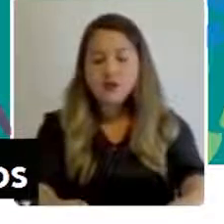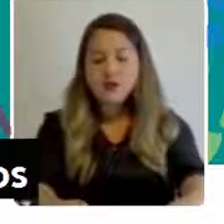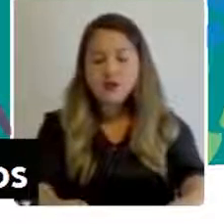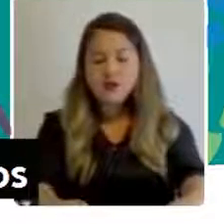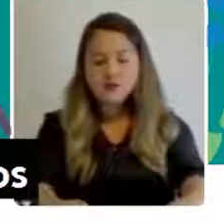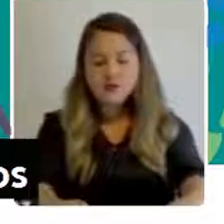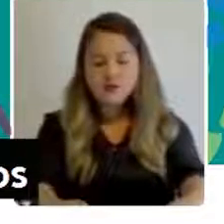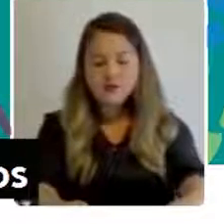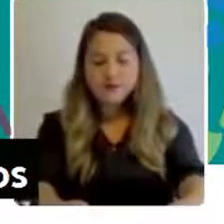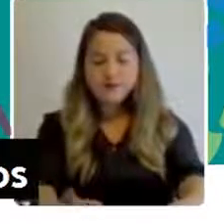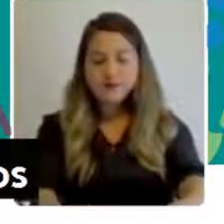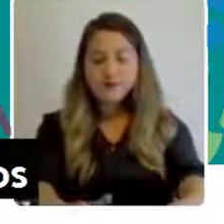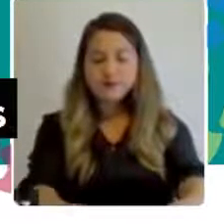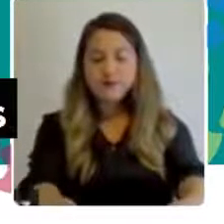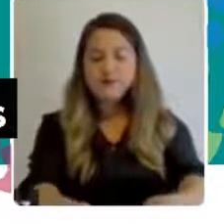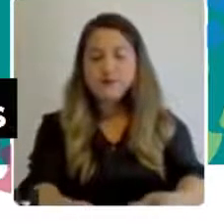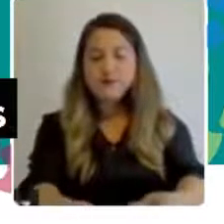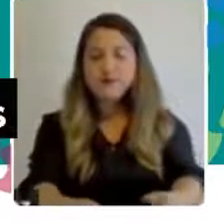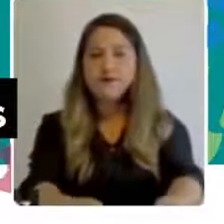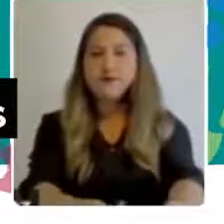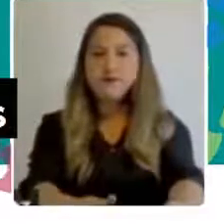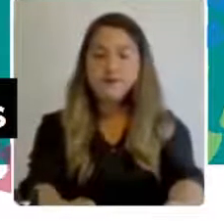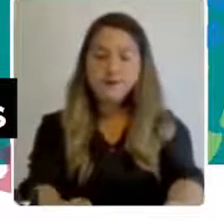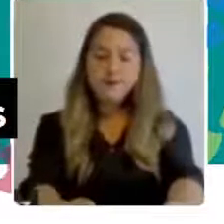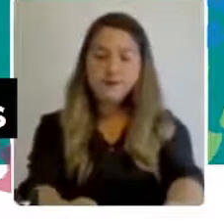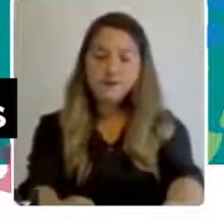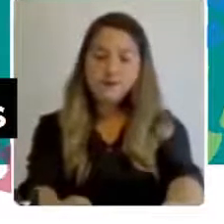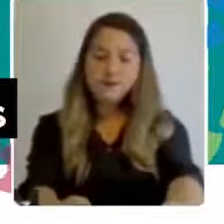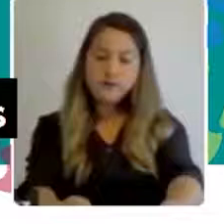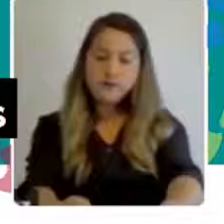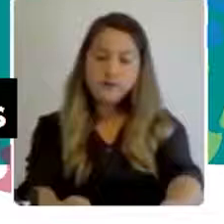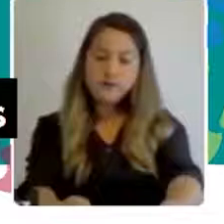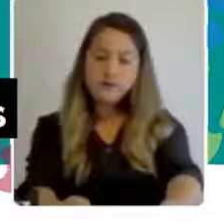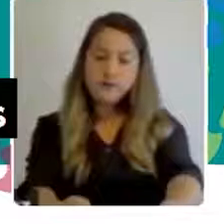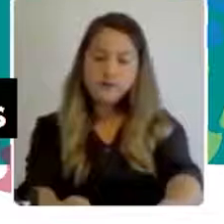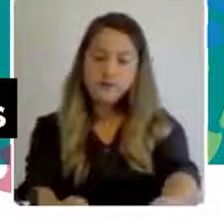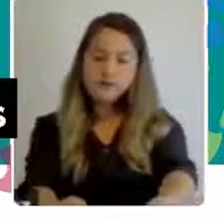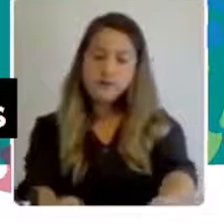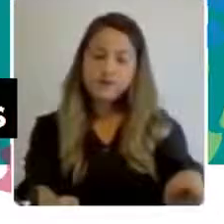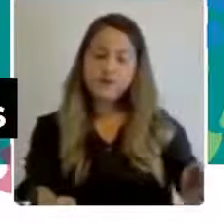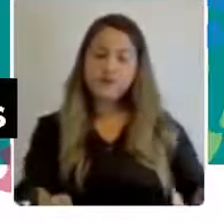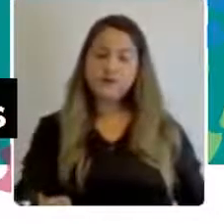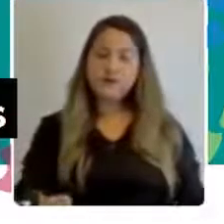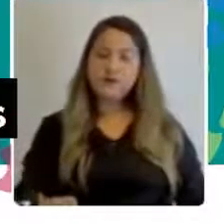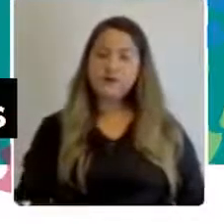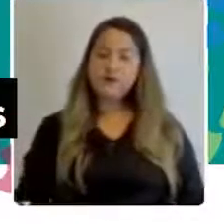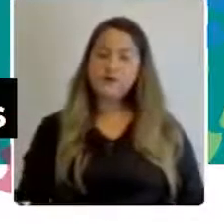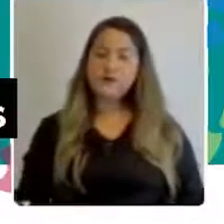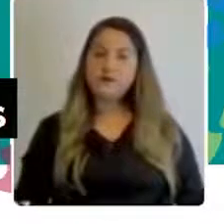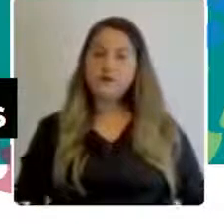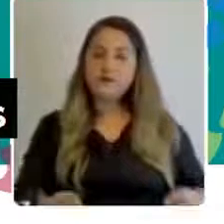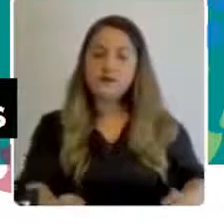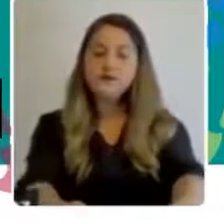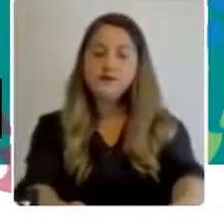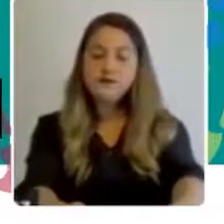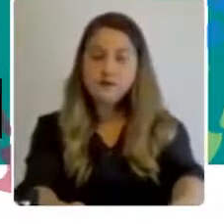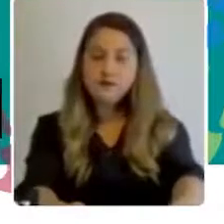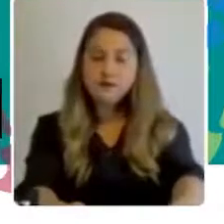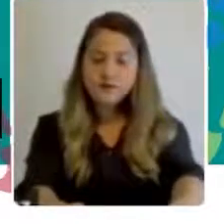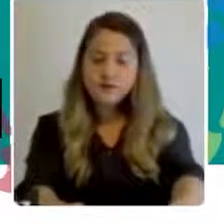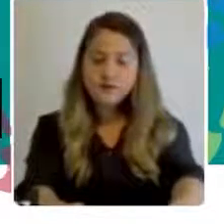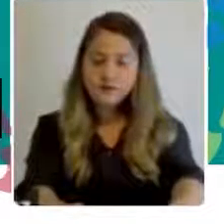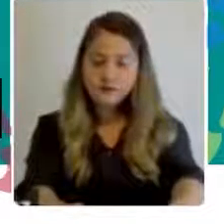far, the information that's provided, and it's very helpful, especially to the patient advocacy groups, the families, and